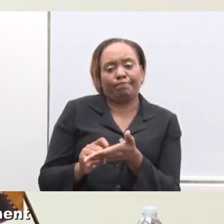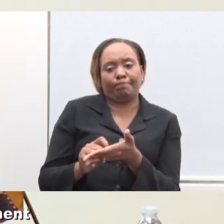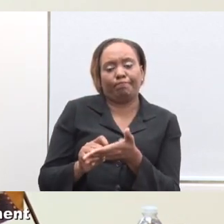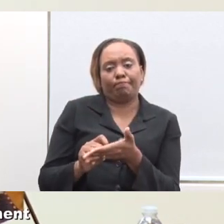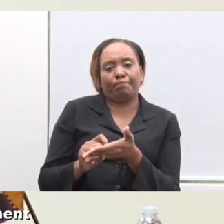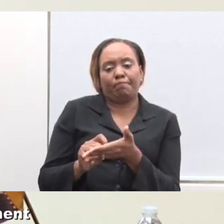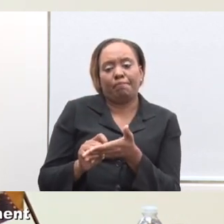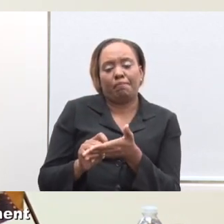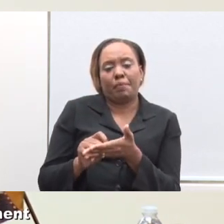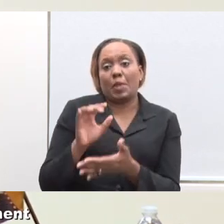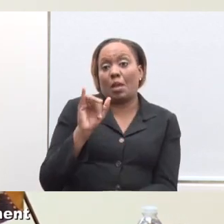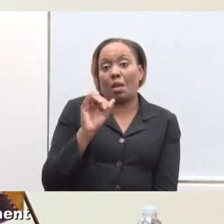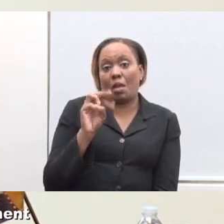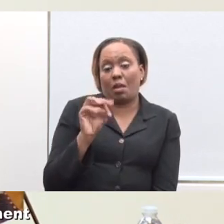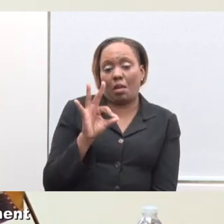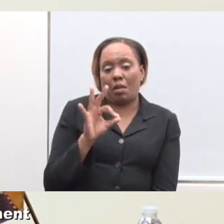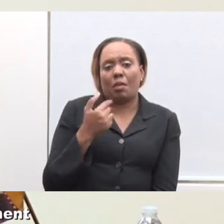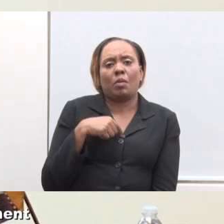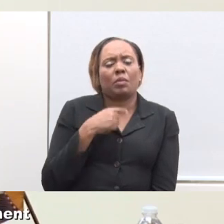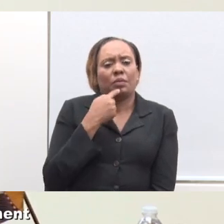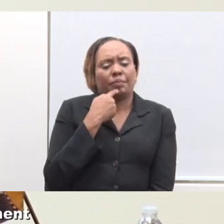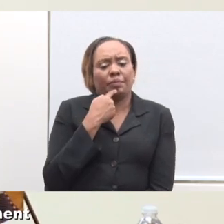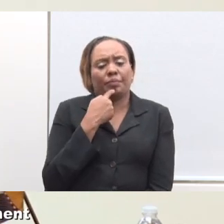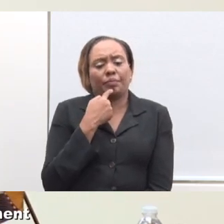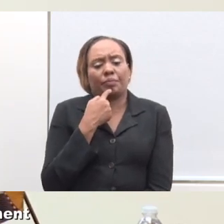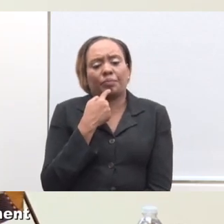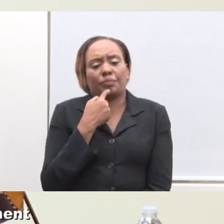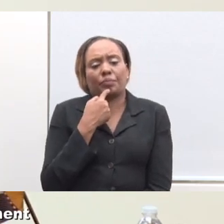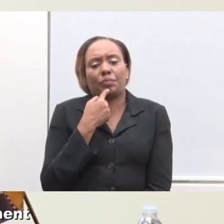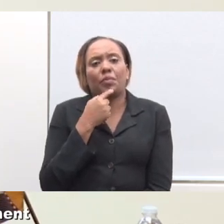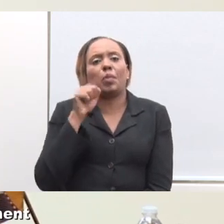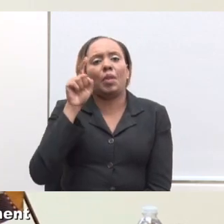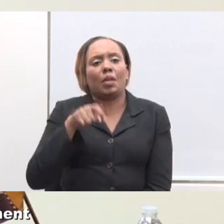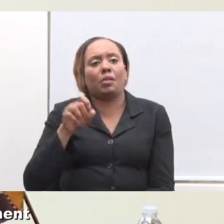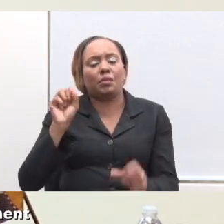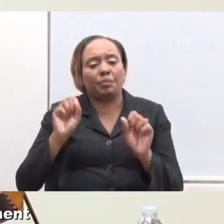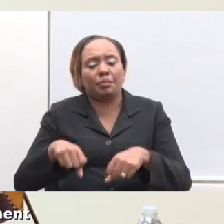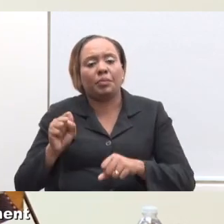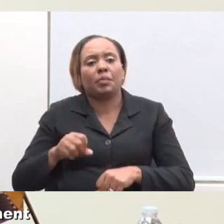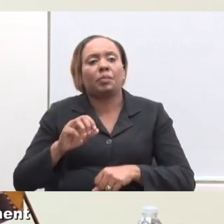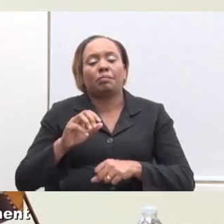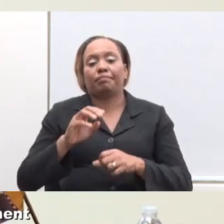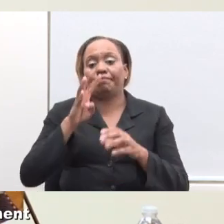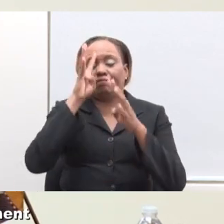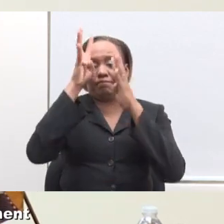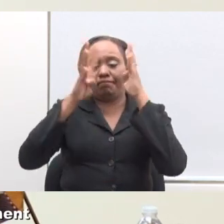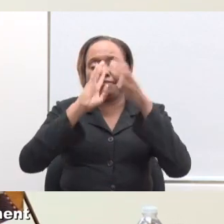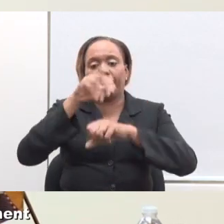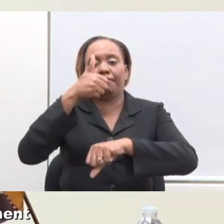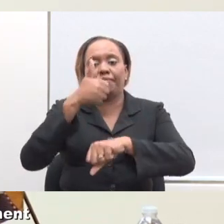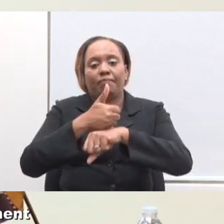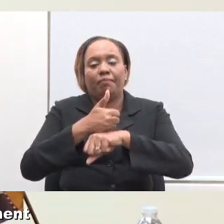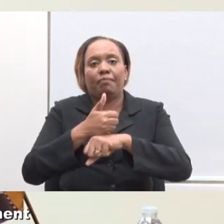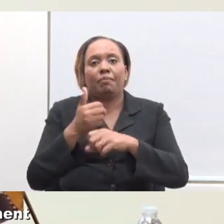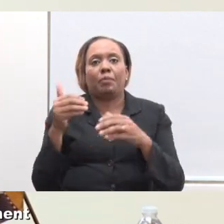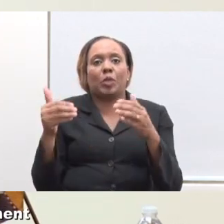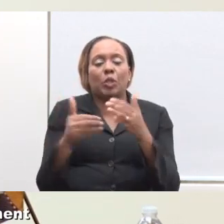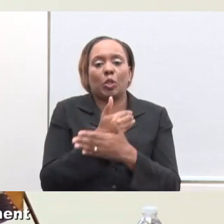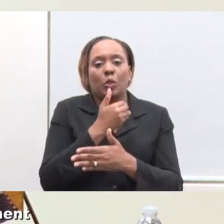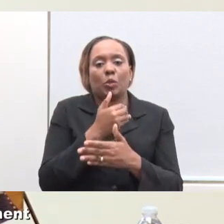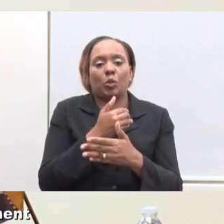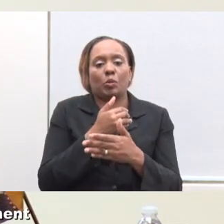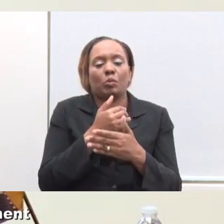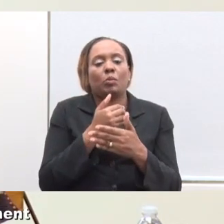CARICOM, that we need to be able to create new facilities for this region,